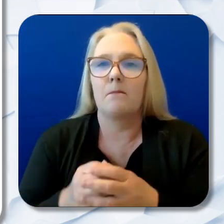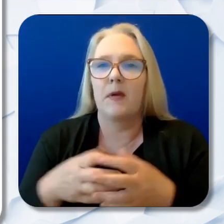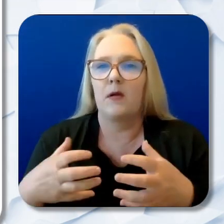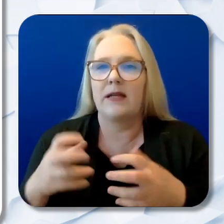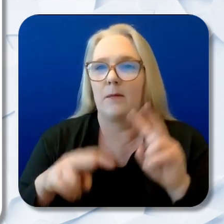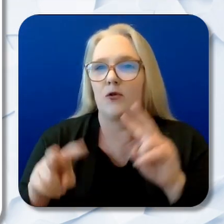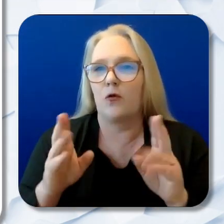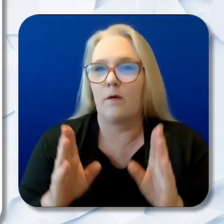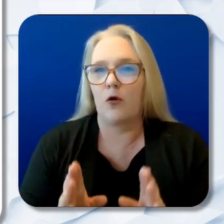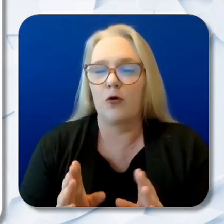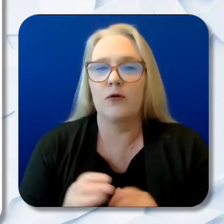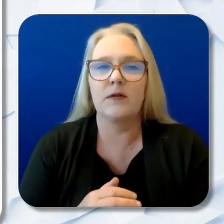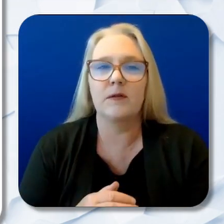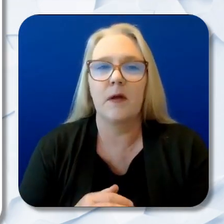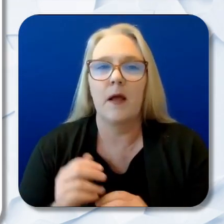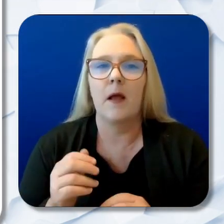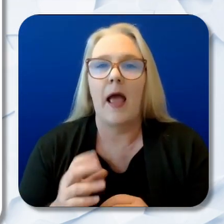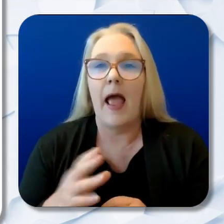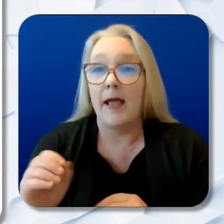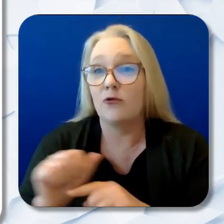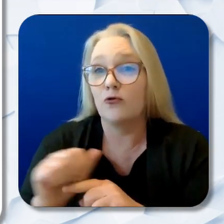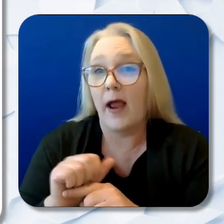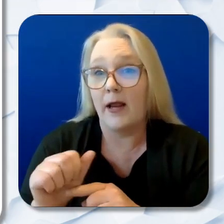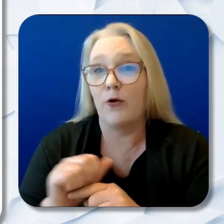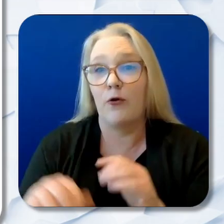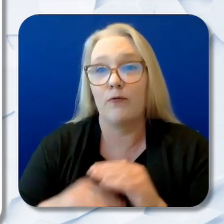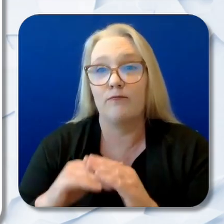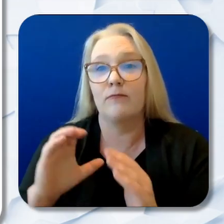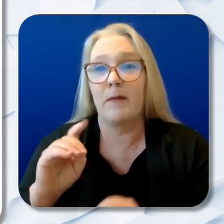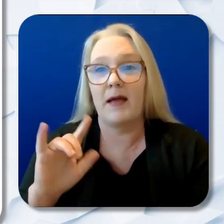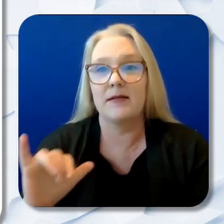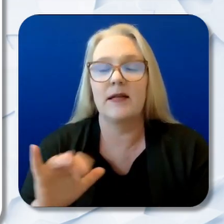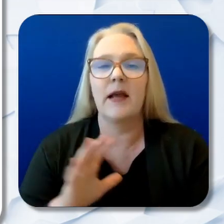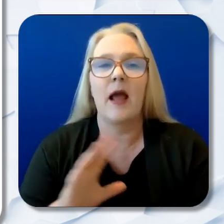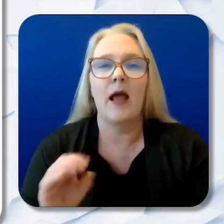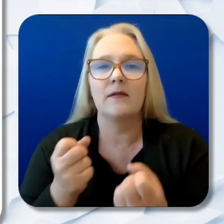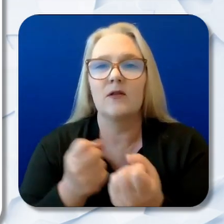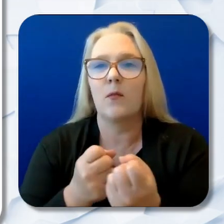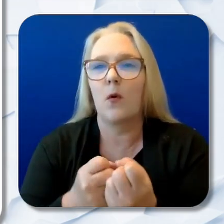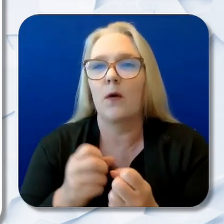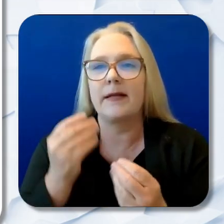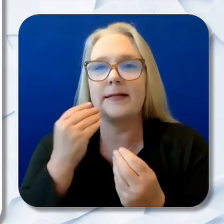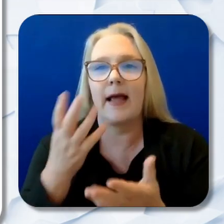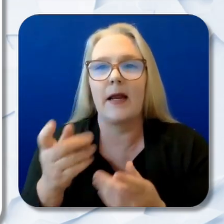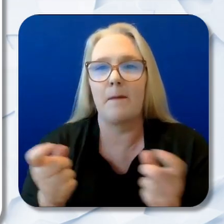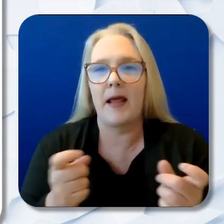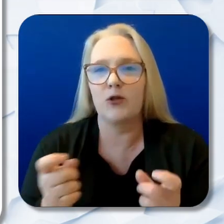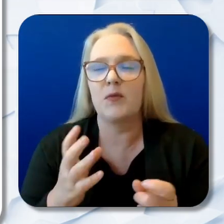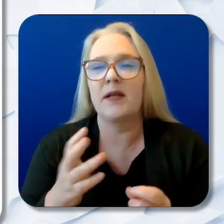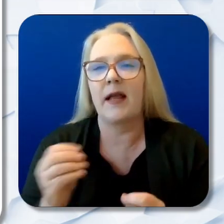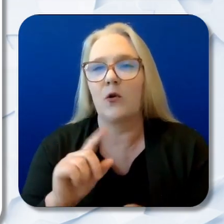capacity, building trainer capacity, and supporting data management and data